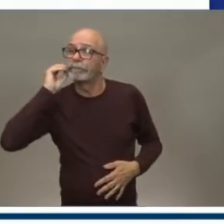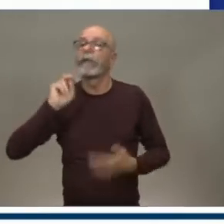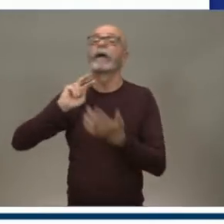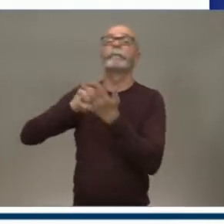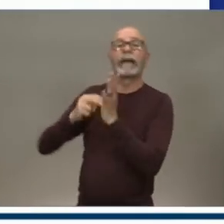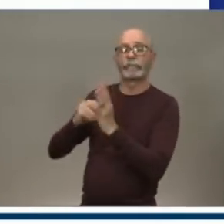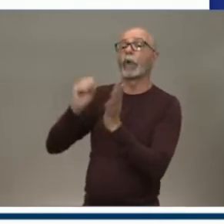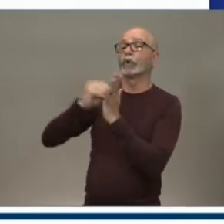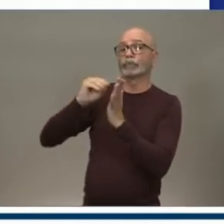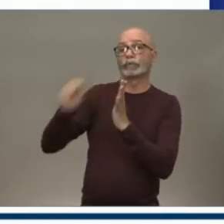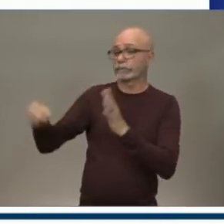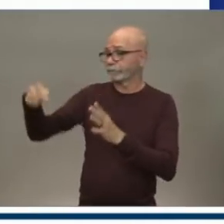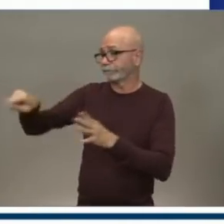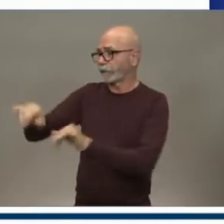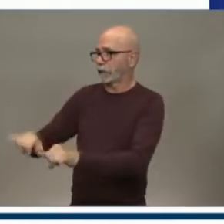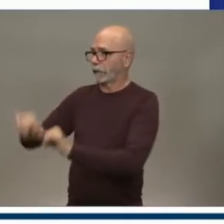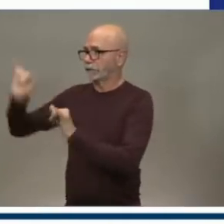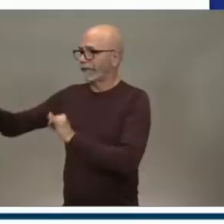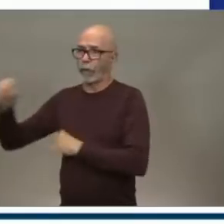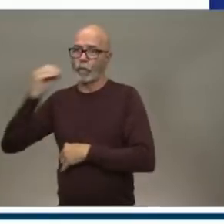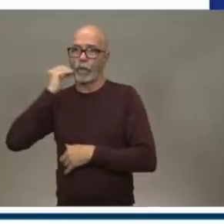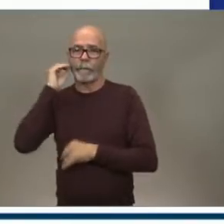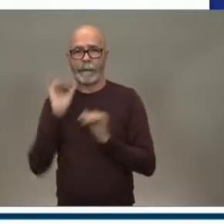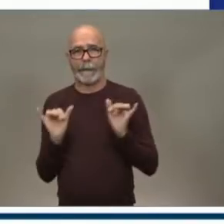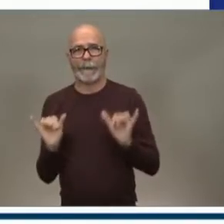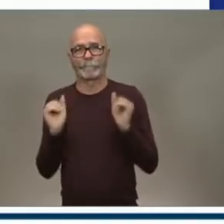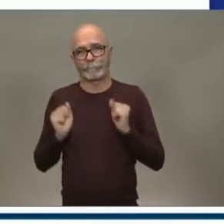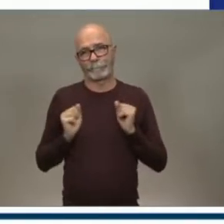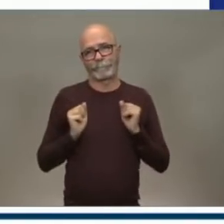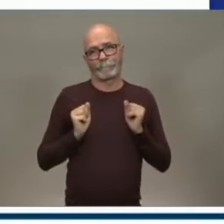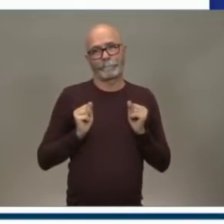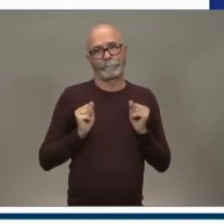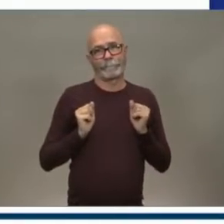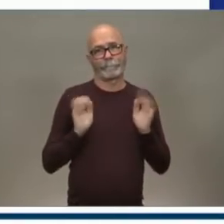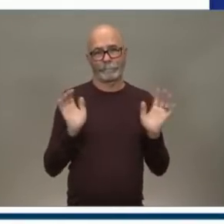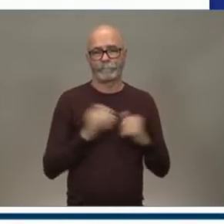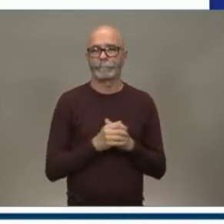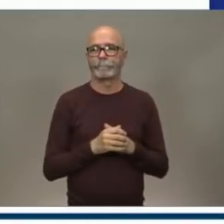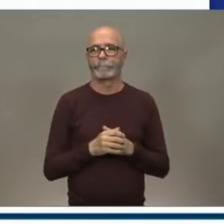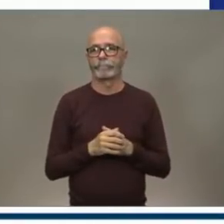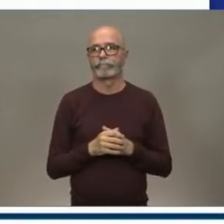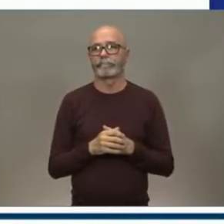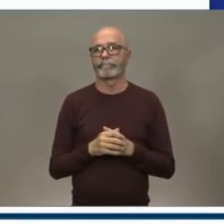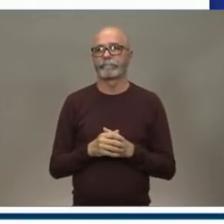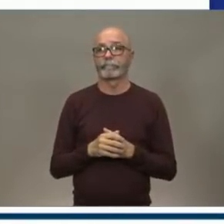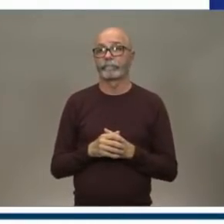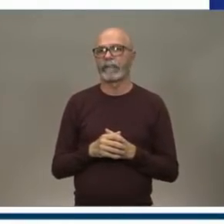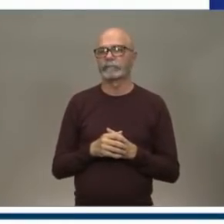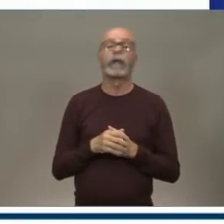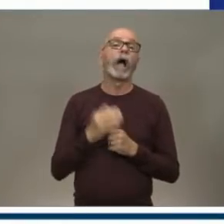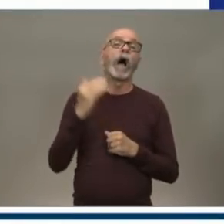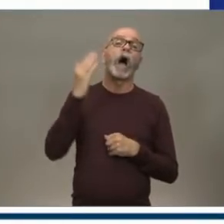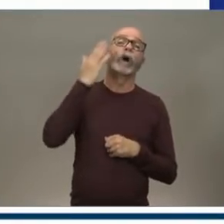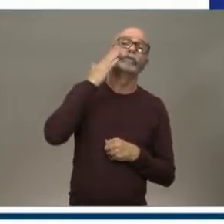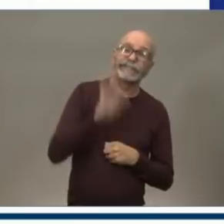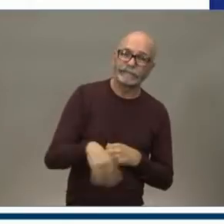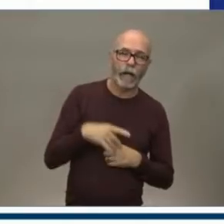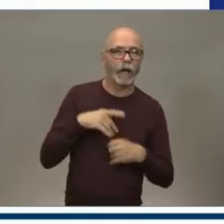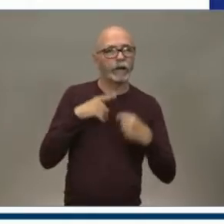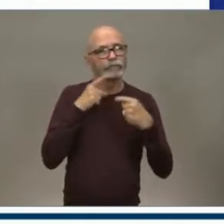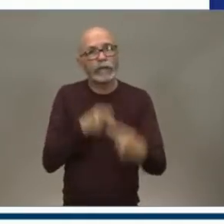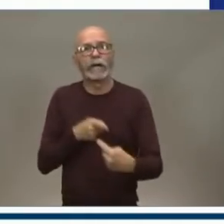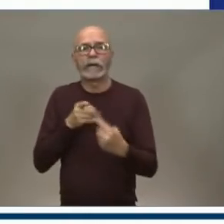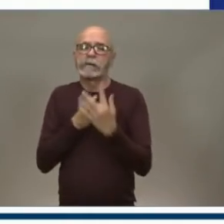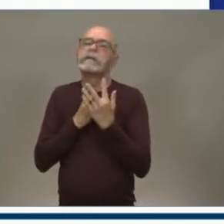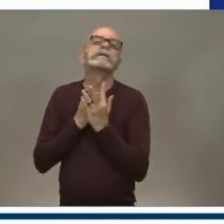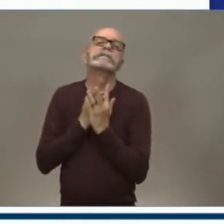well. So, but listen, this is an ongoing battle to continue to make sure that we're able to provide